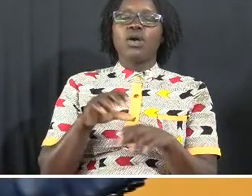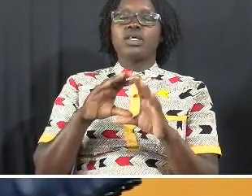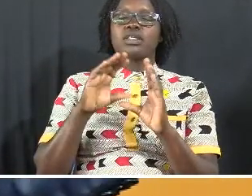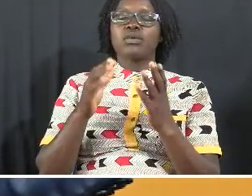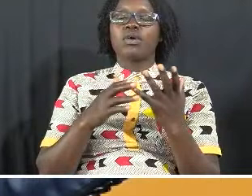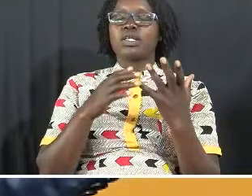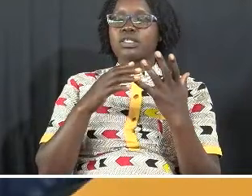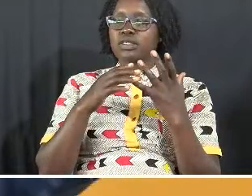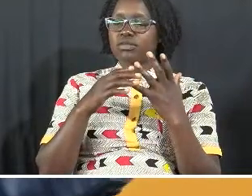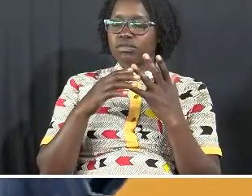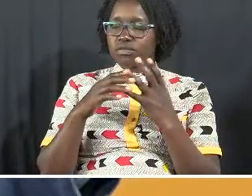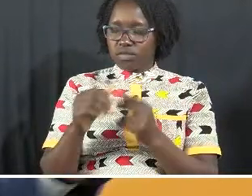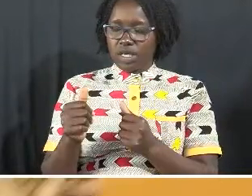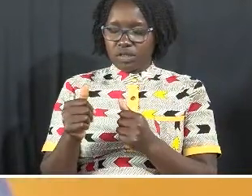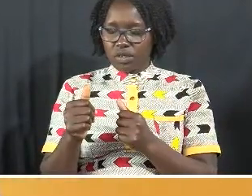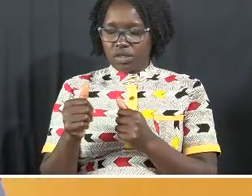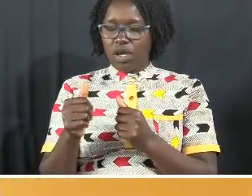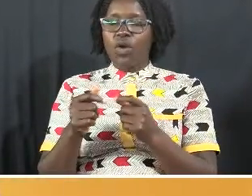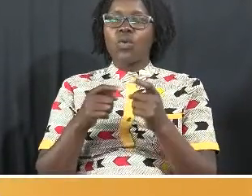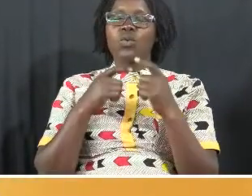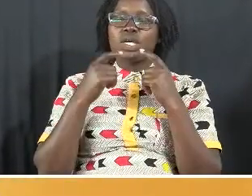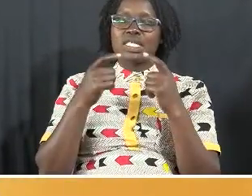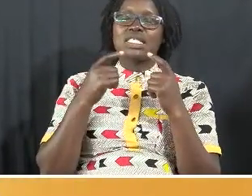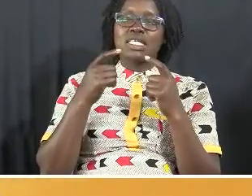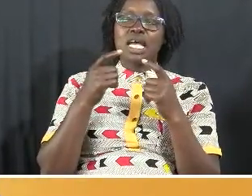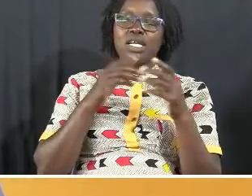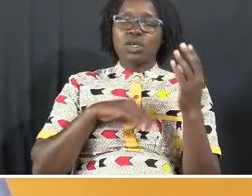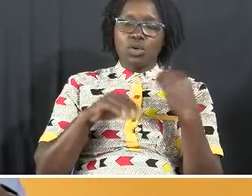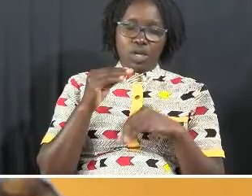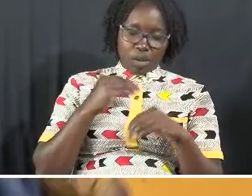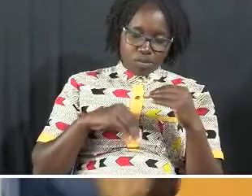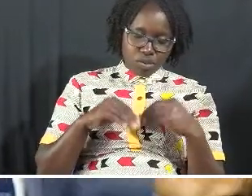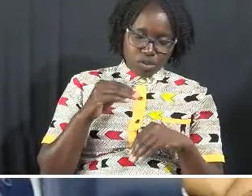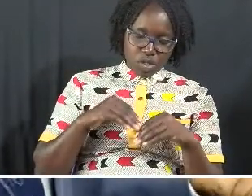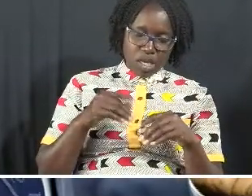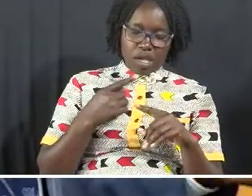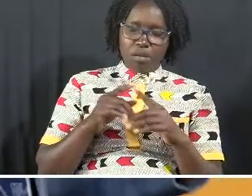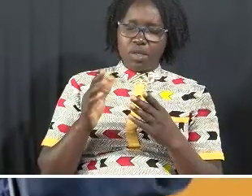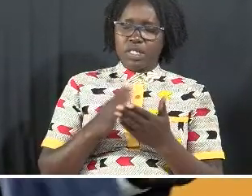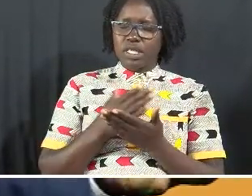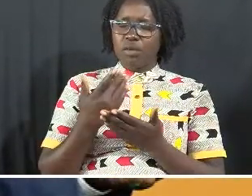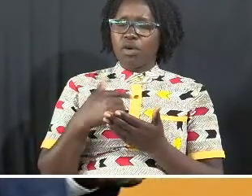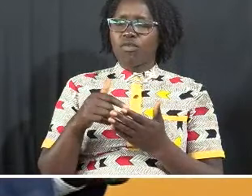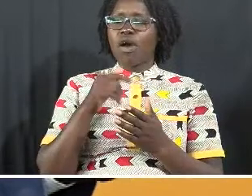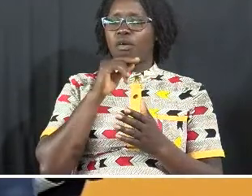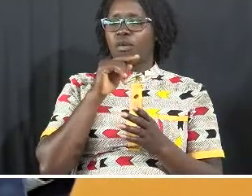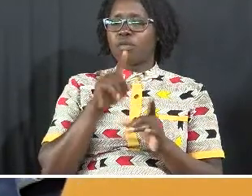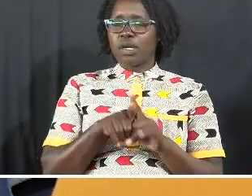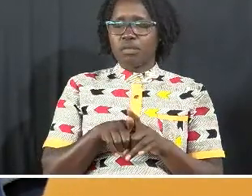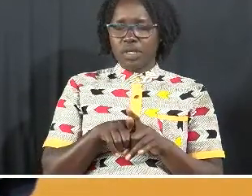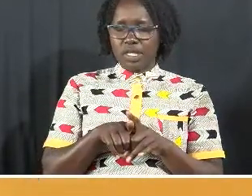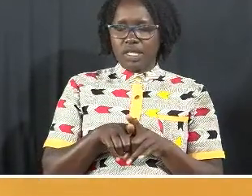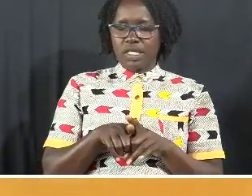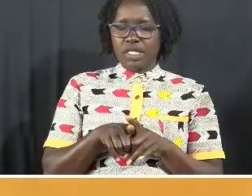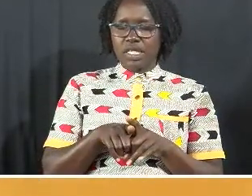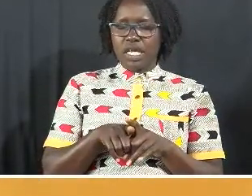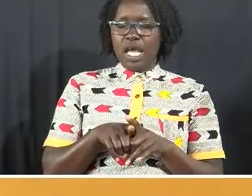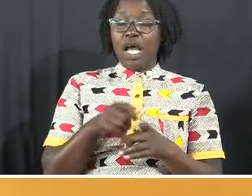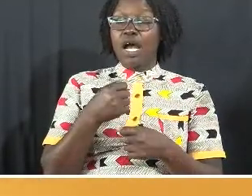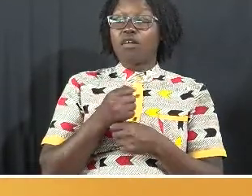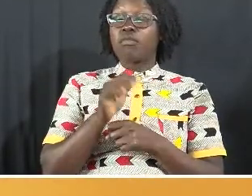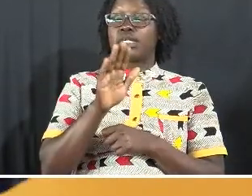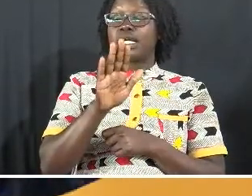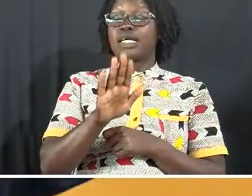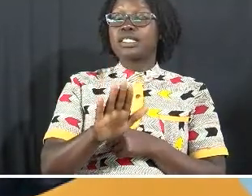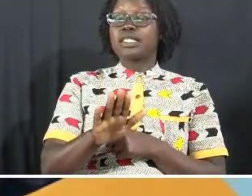burning with sin and corruption. But some of our brethren have made a step,